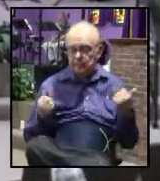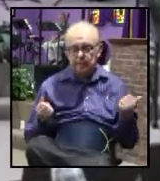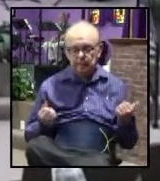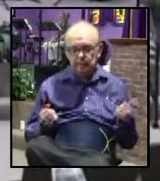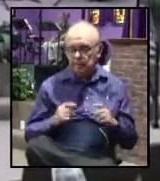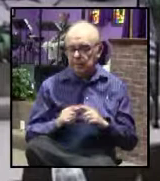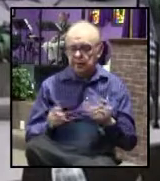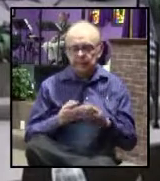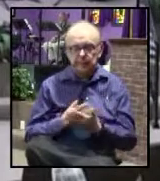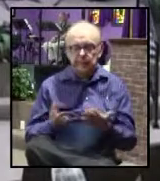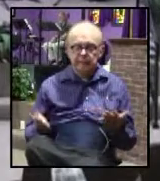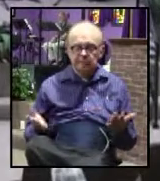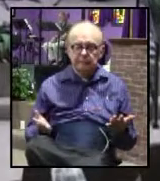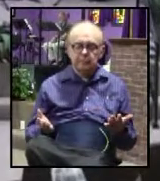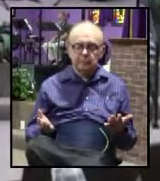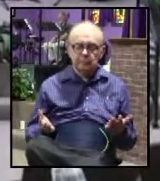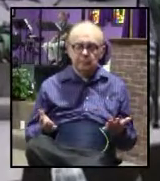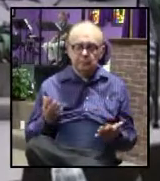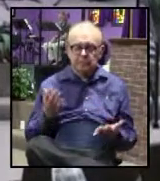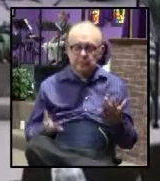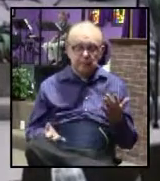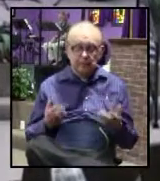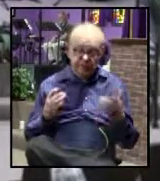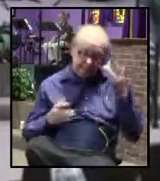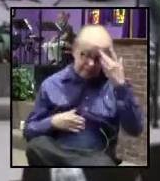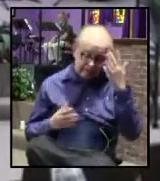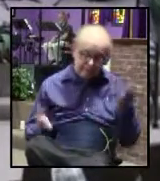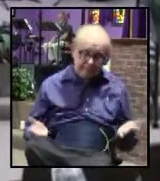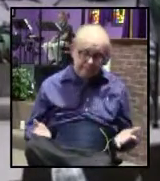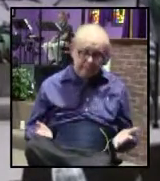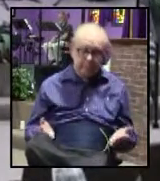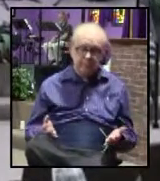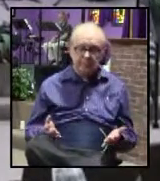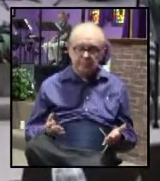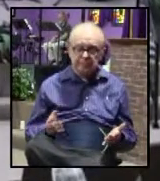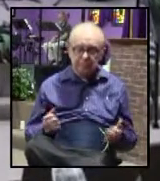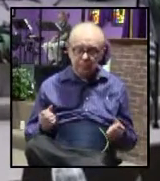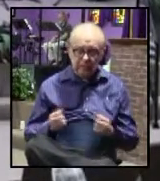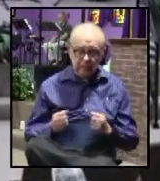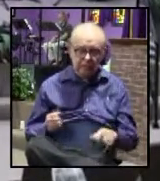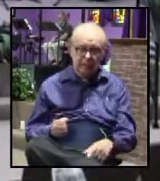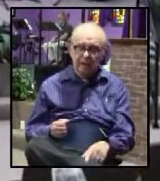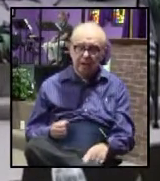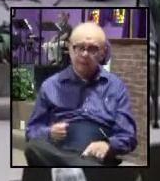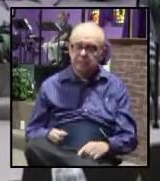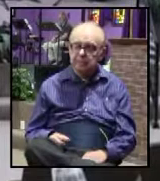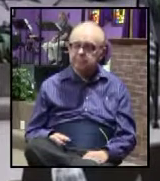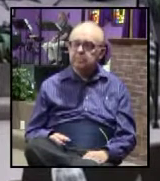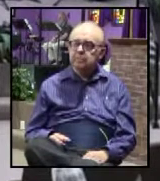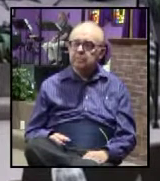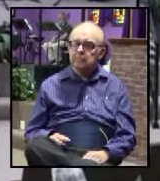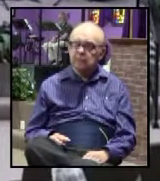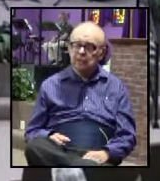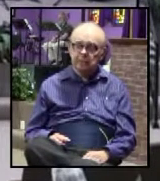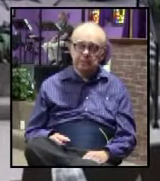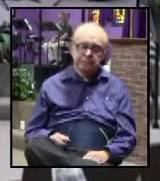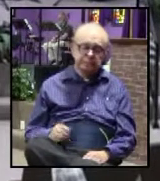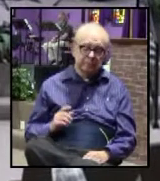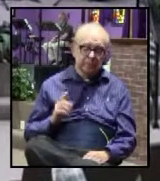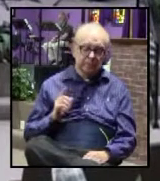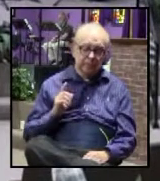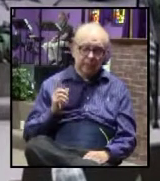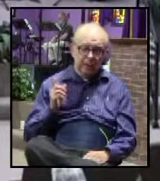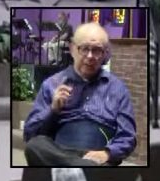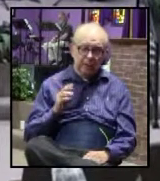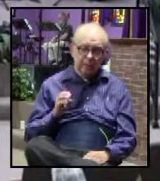going to have corkscrews, it's going to have... You might get sick, and you get off and you got shaky legs. You ever been on a coaster